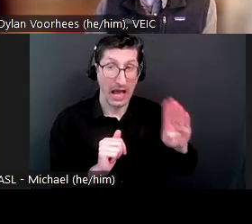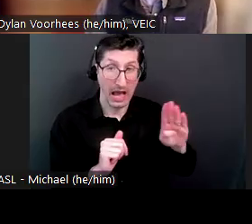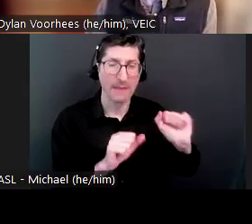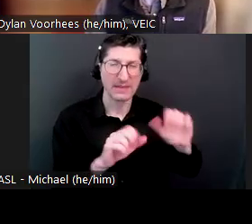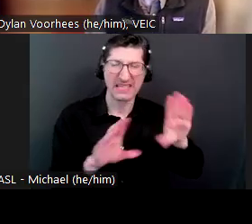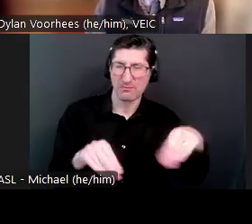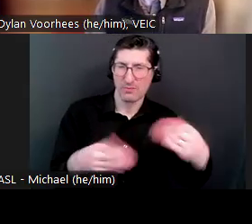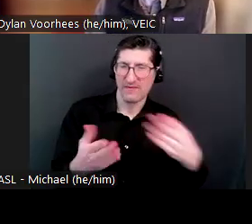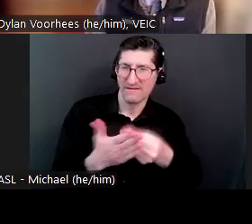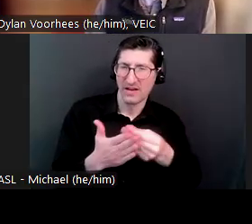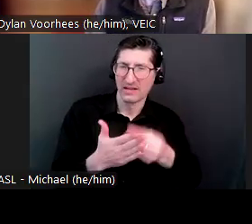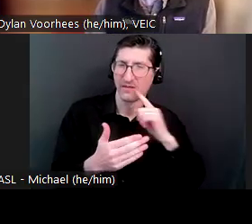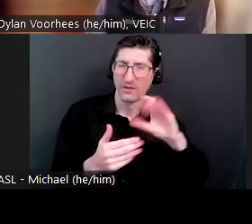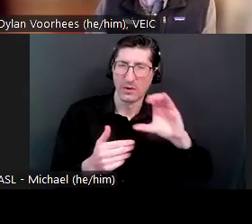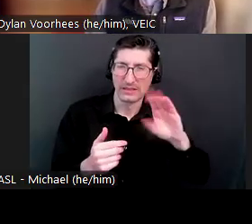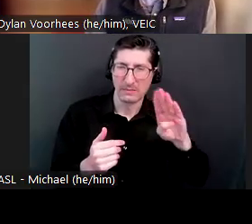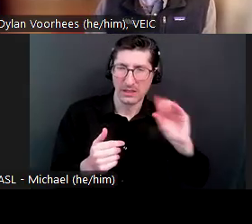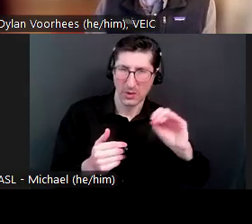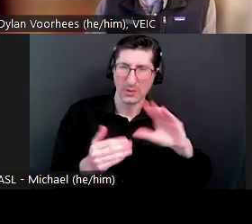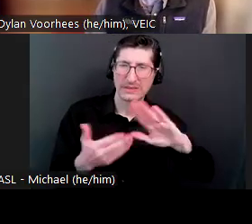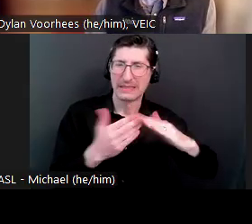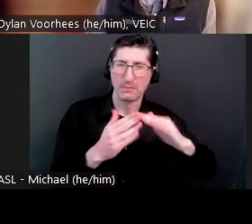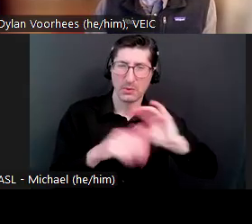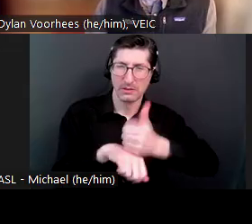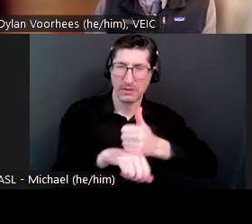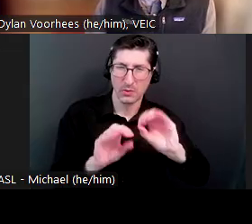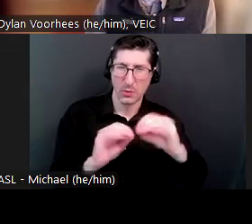community-based organizations that deliver outreach and engagement services.